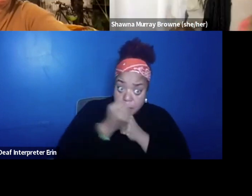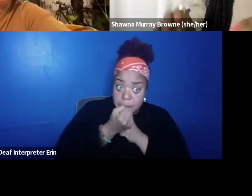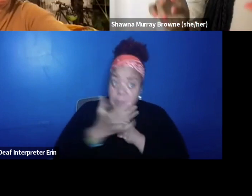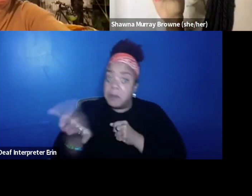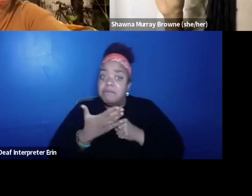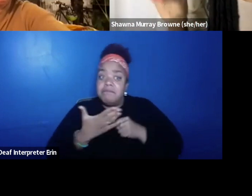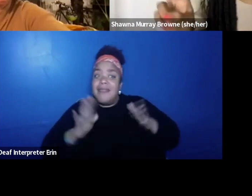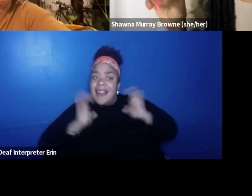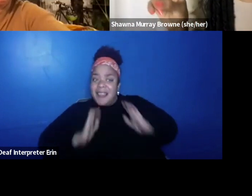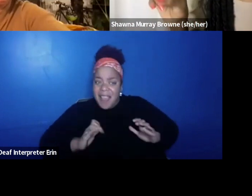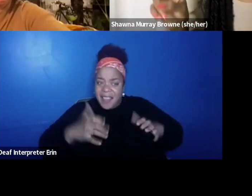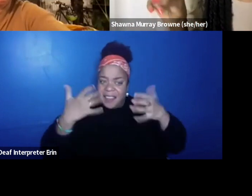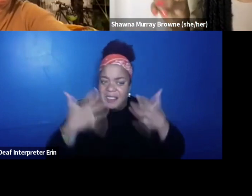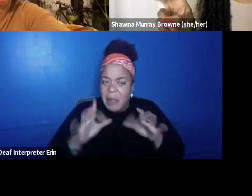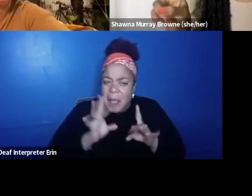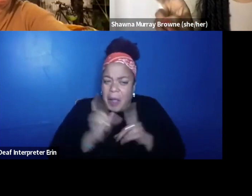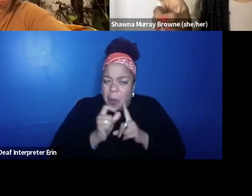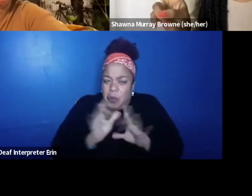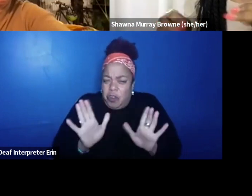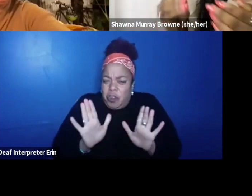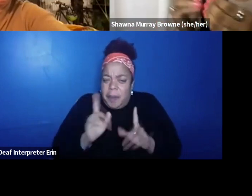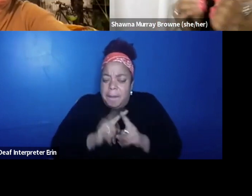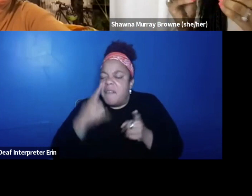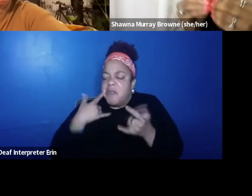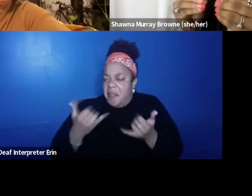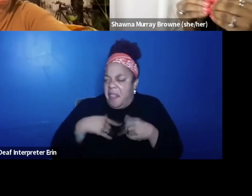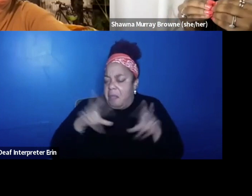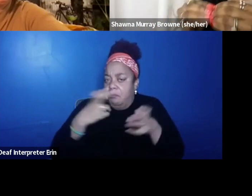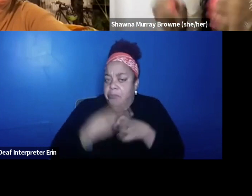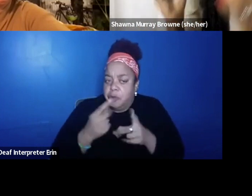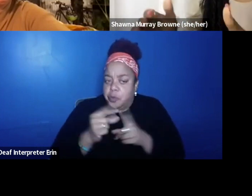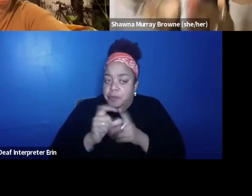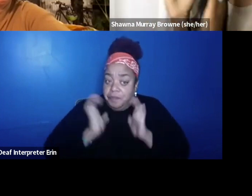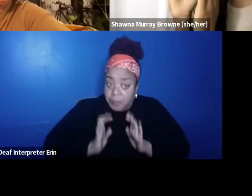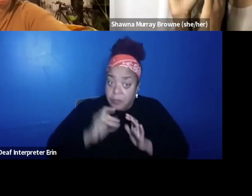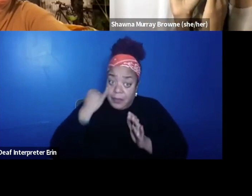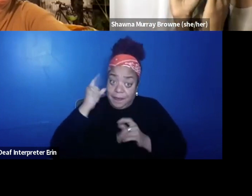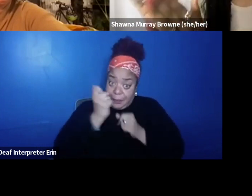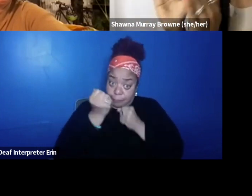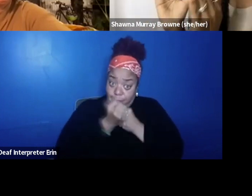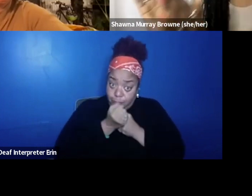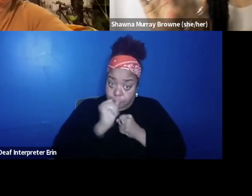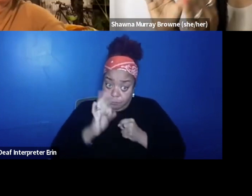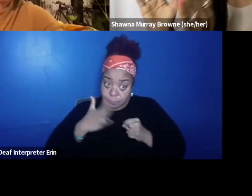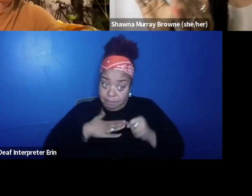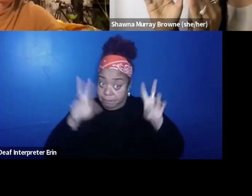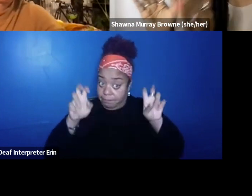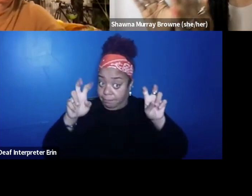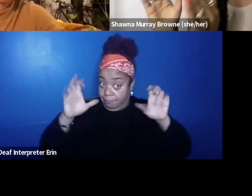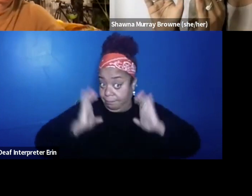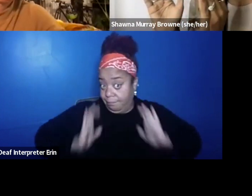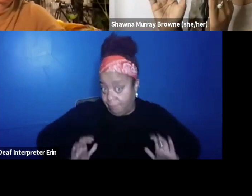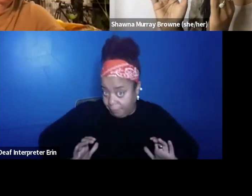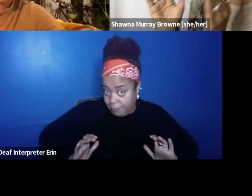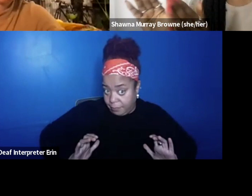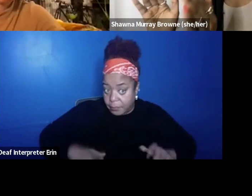to use it now. If I need supports for my client, then I need to ensure that the justification for the